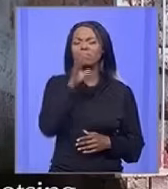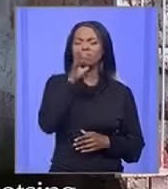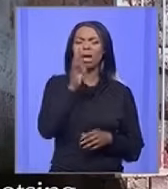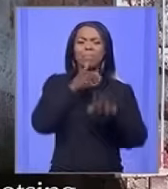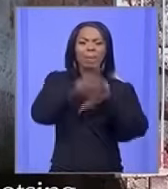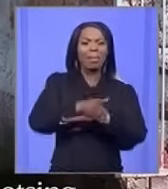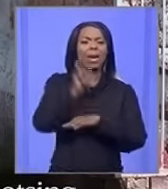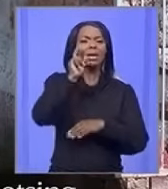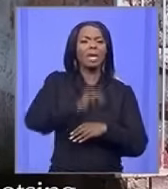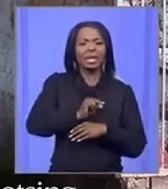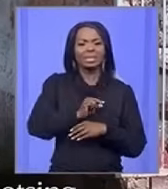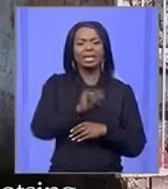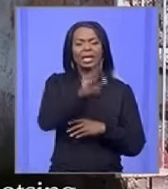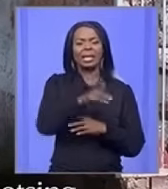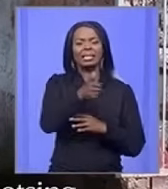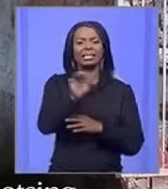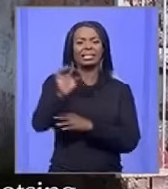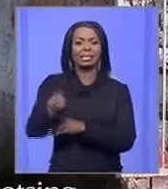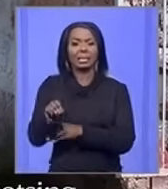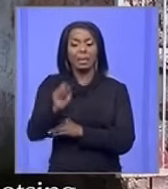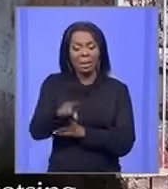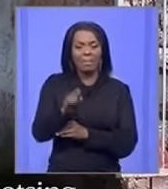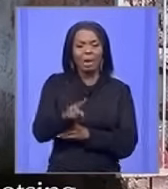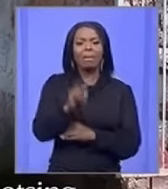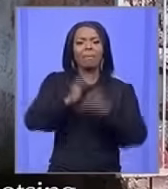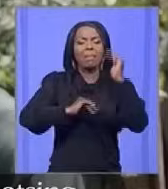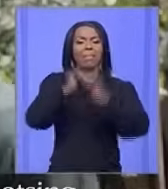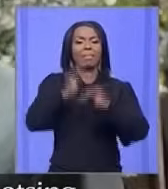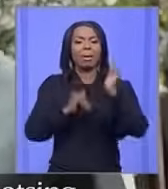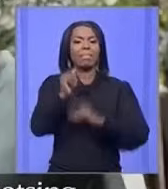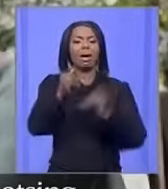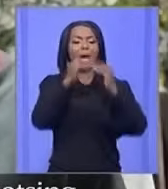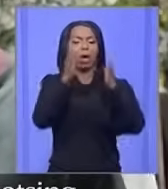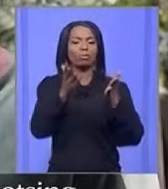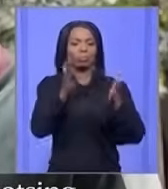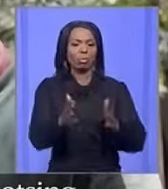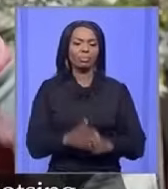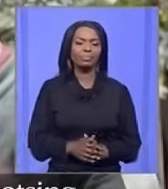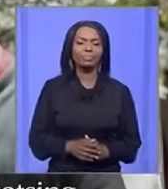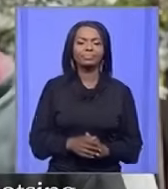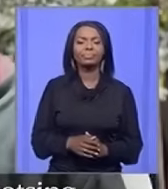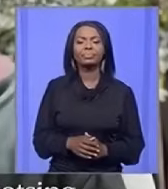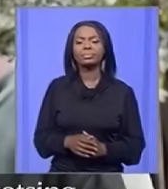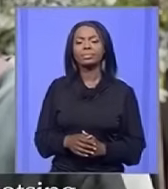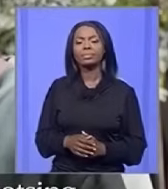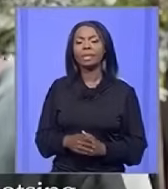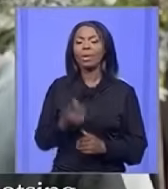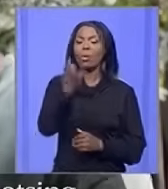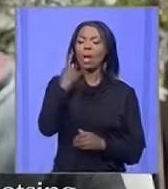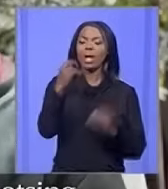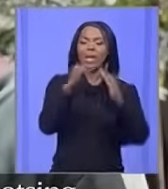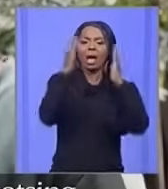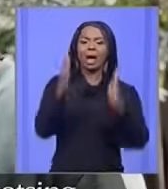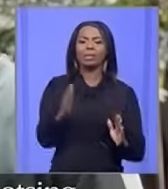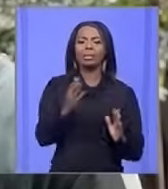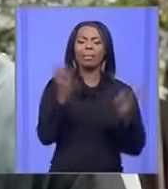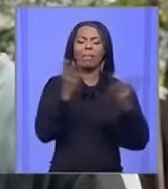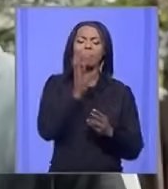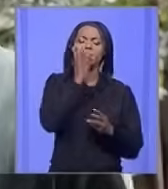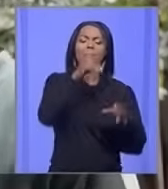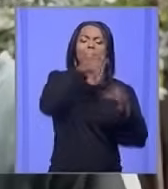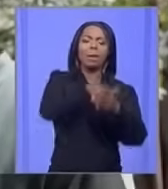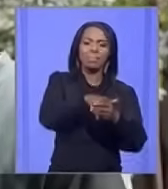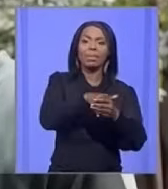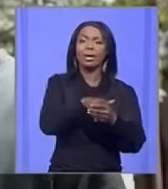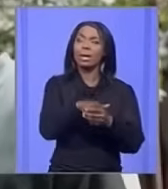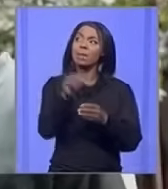1960 badudi ba phela ka letswalo la mmutla. Do they want one house must fall on the people, and then they are going to help us